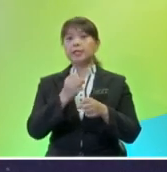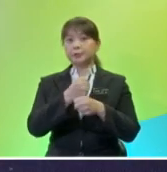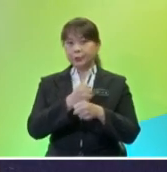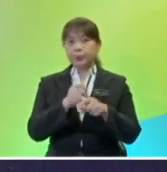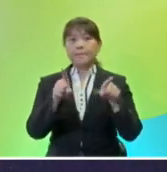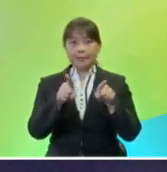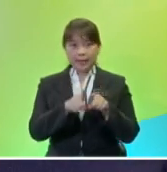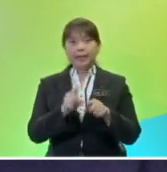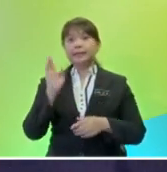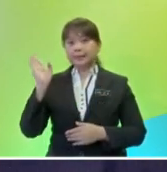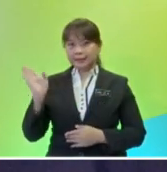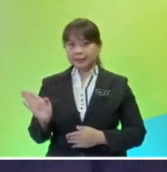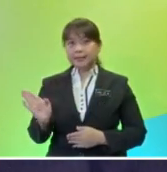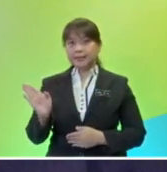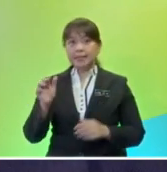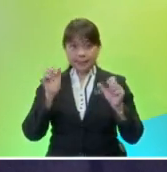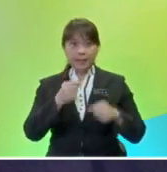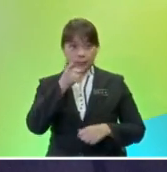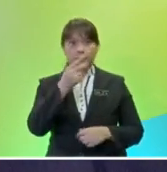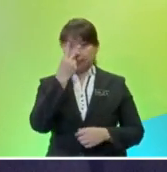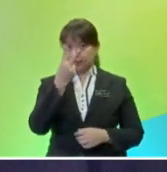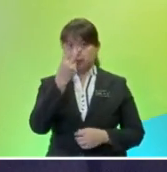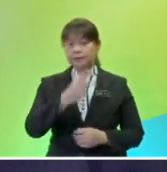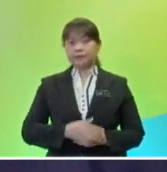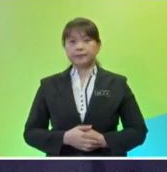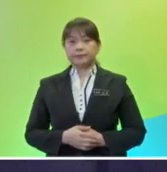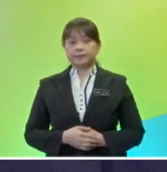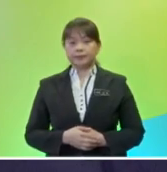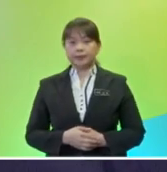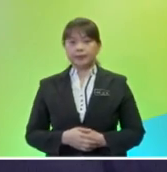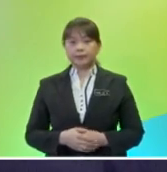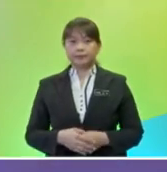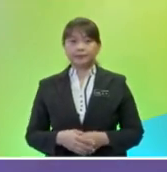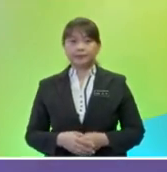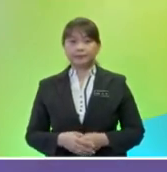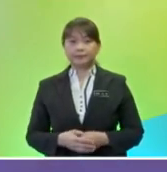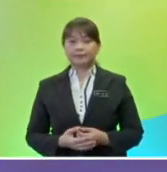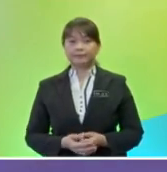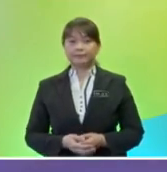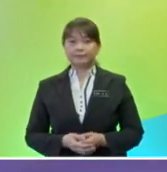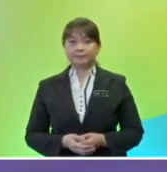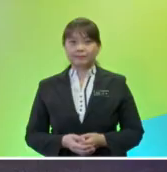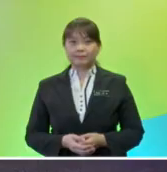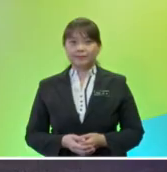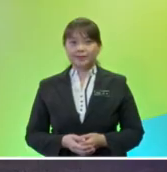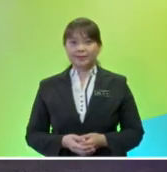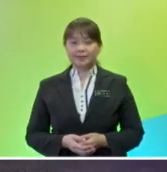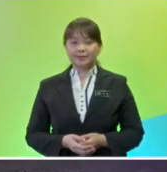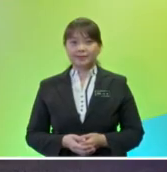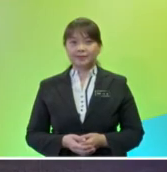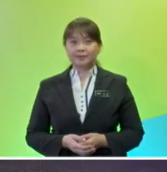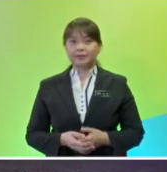it is. So you can see that. It's called U-shaped magnets. Okay. Next one is